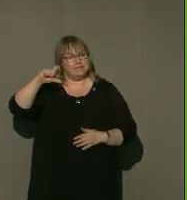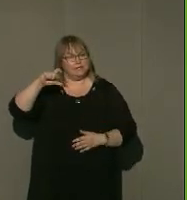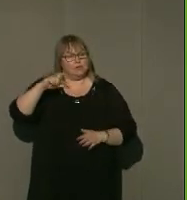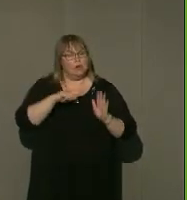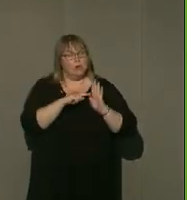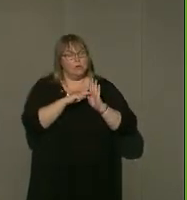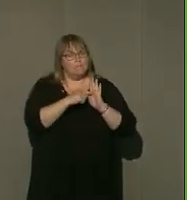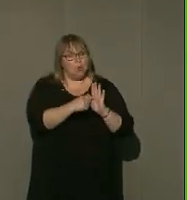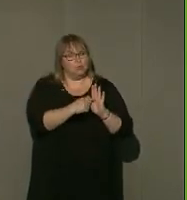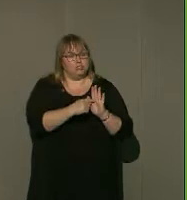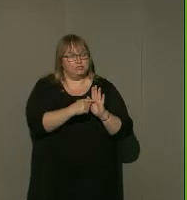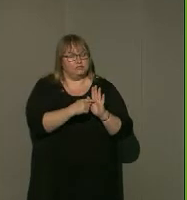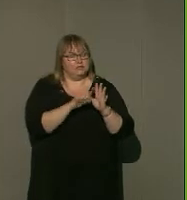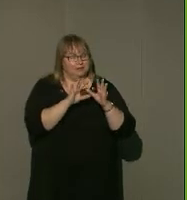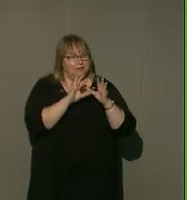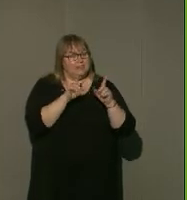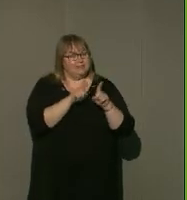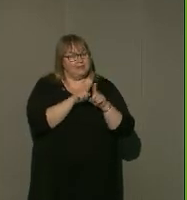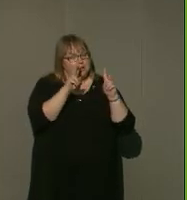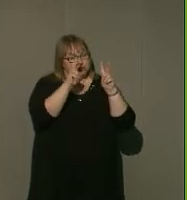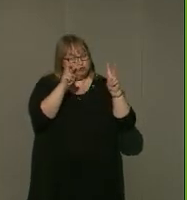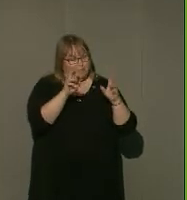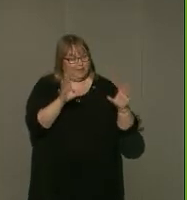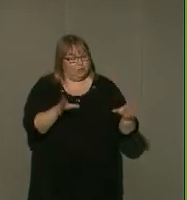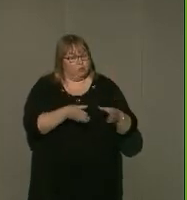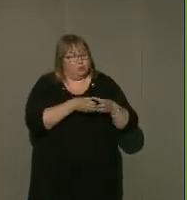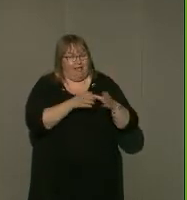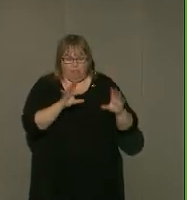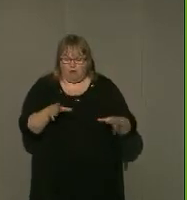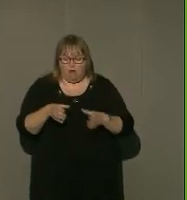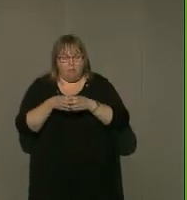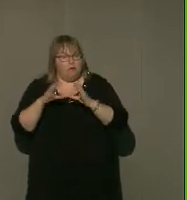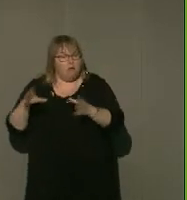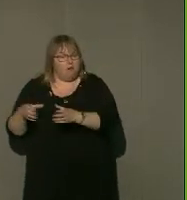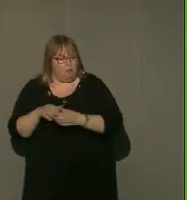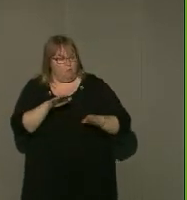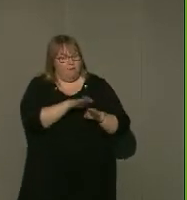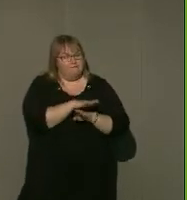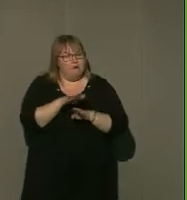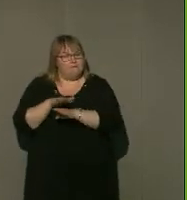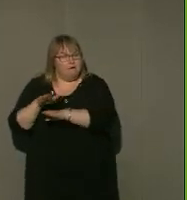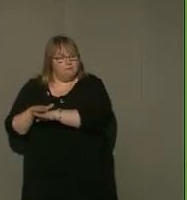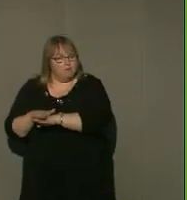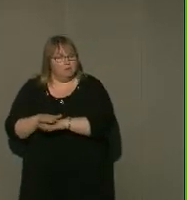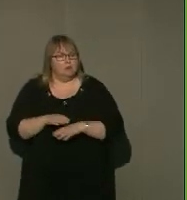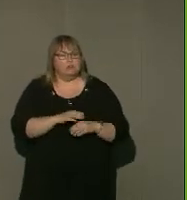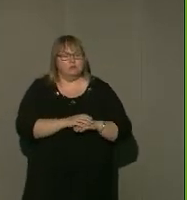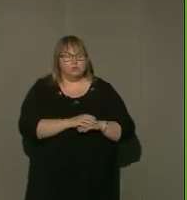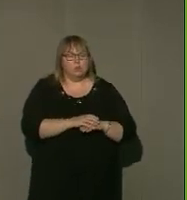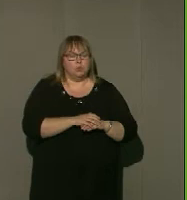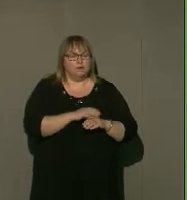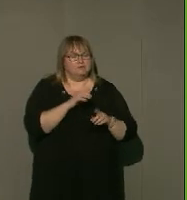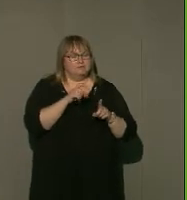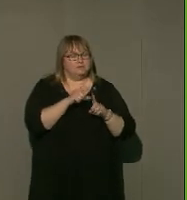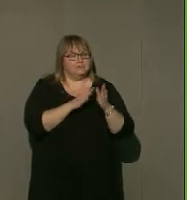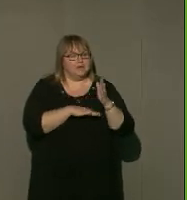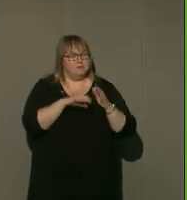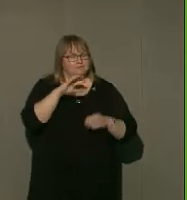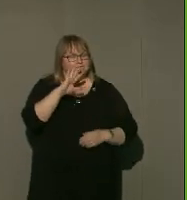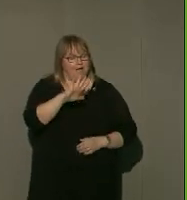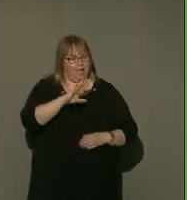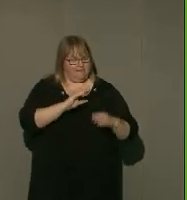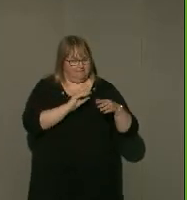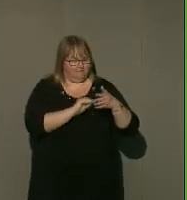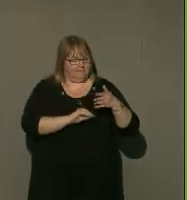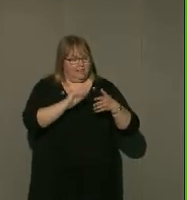are on the same topic together. So our assumption would be that if DO5 were moved to the top, DO4